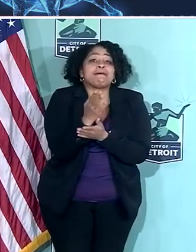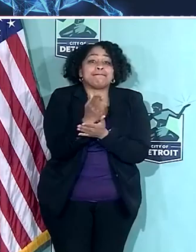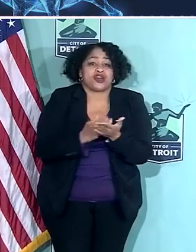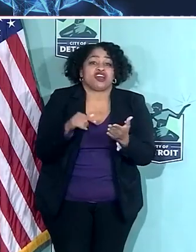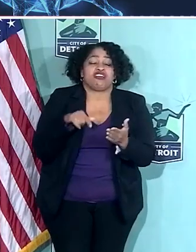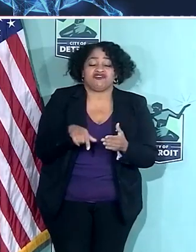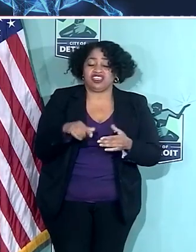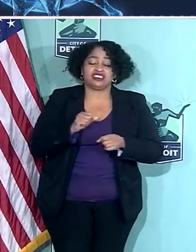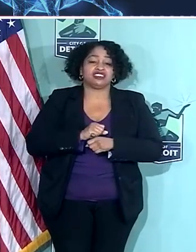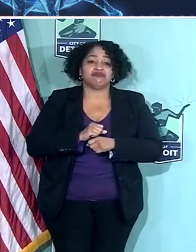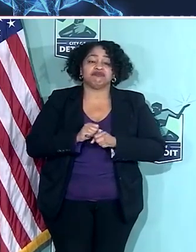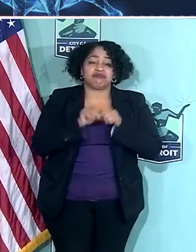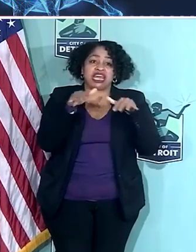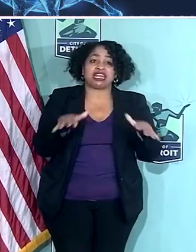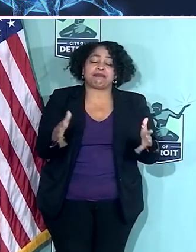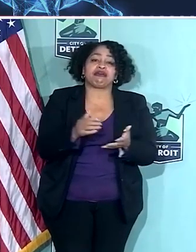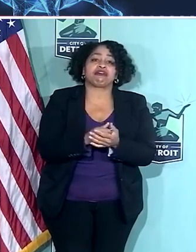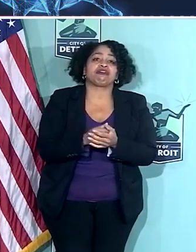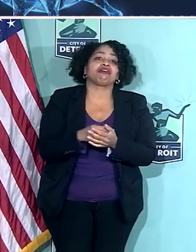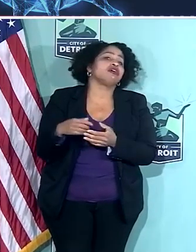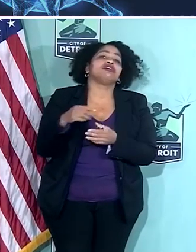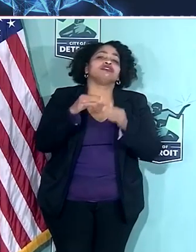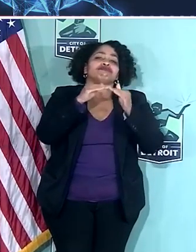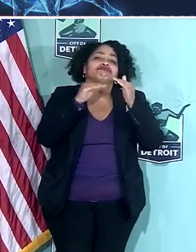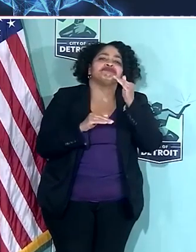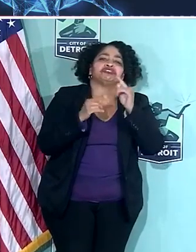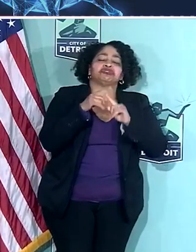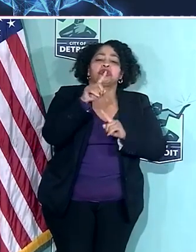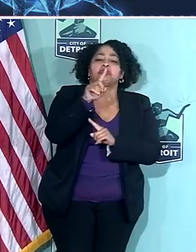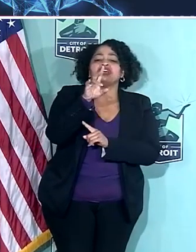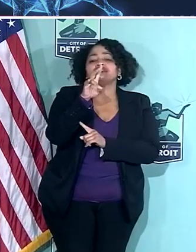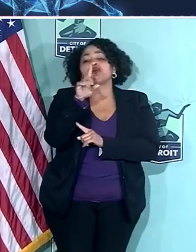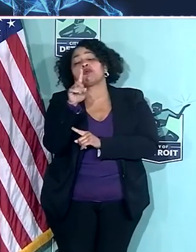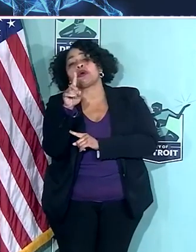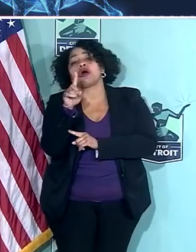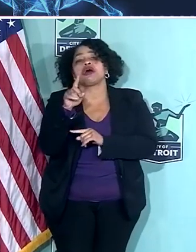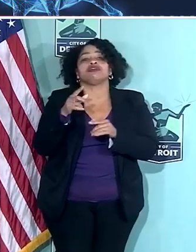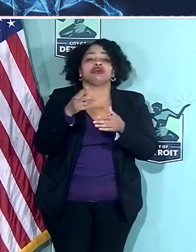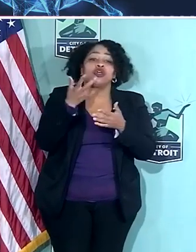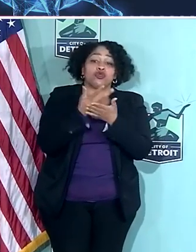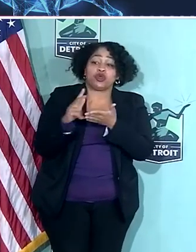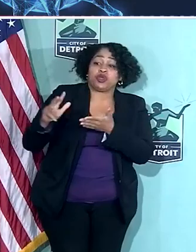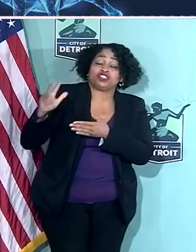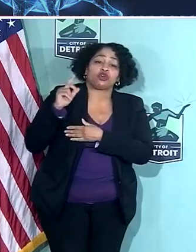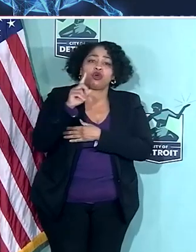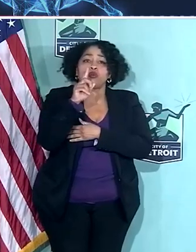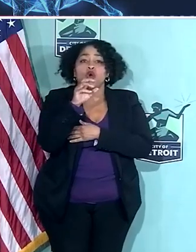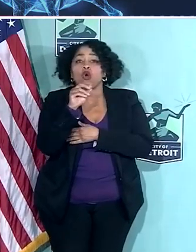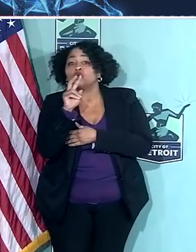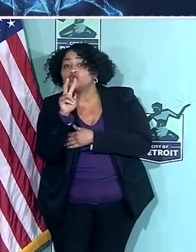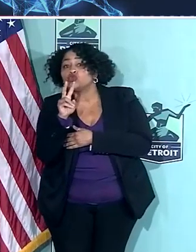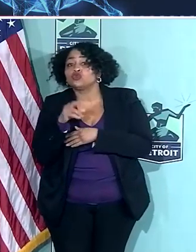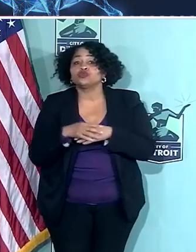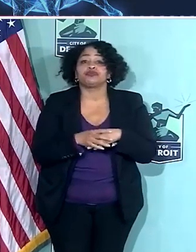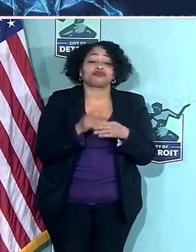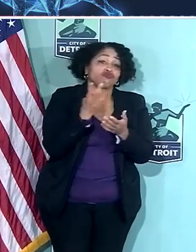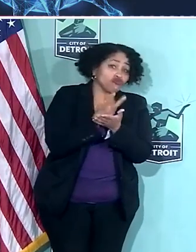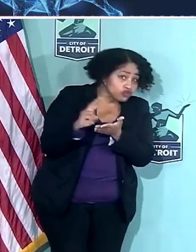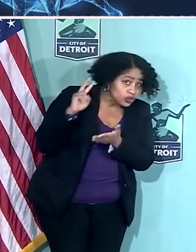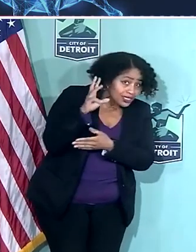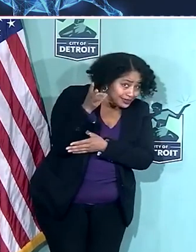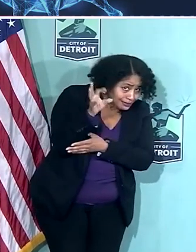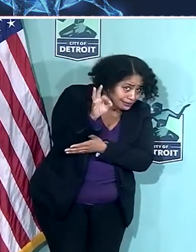this epidemic. The next week, it dropped to 171. 3 weeks ago to 102. 2 weeks ago